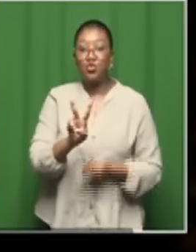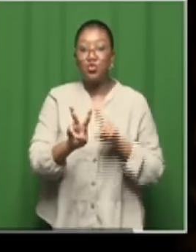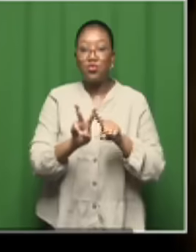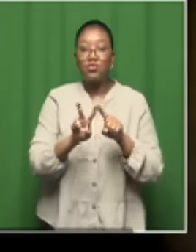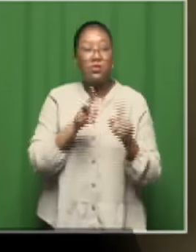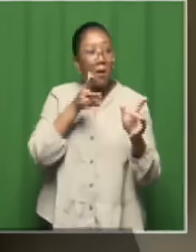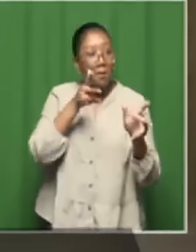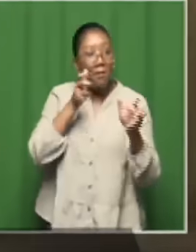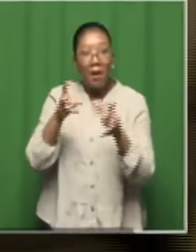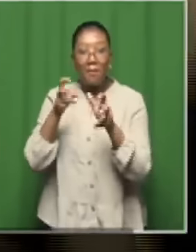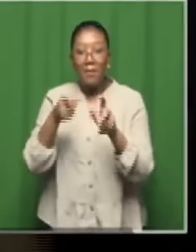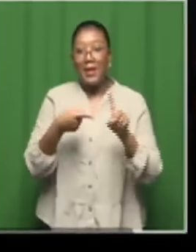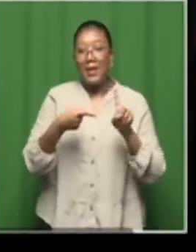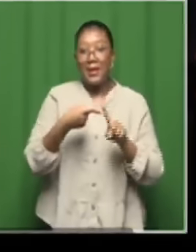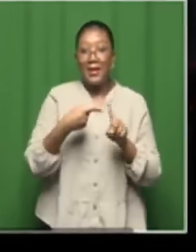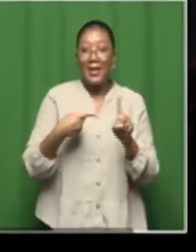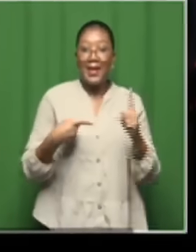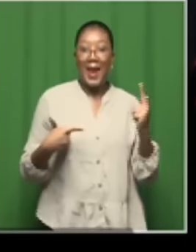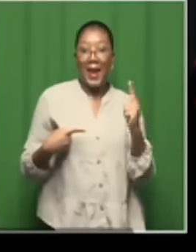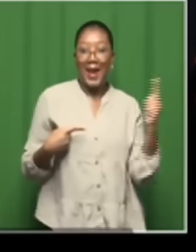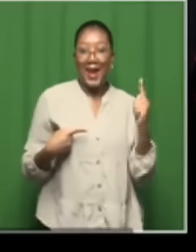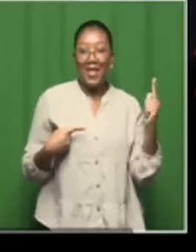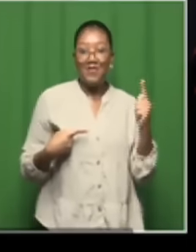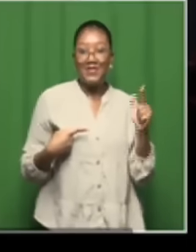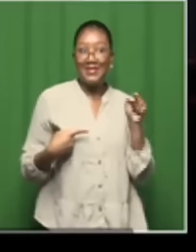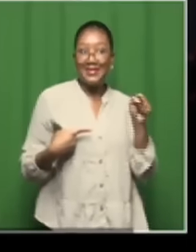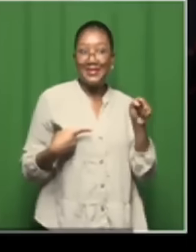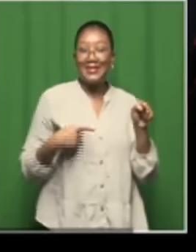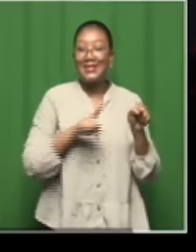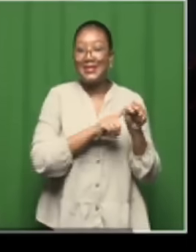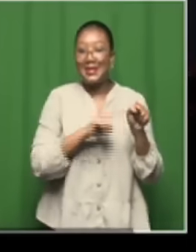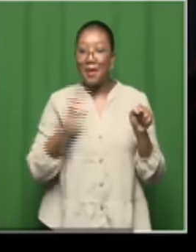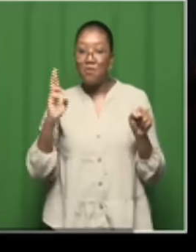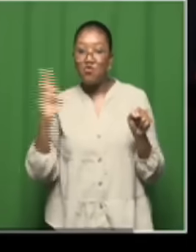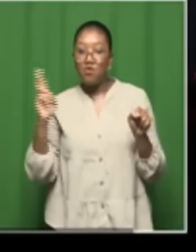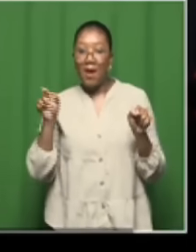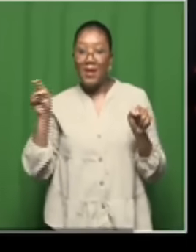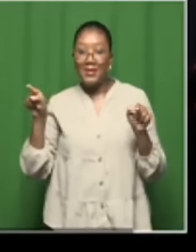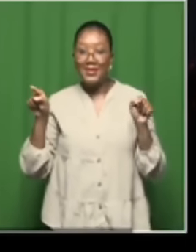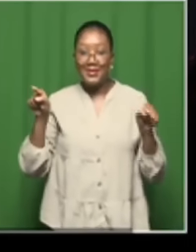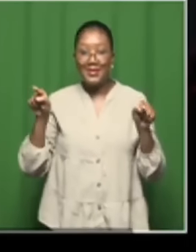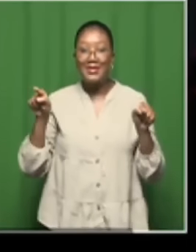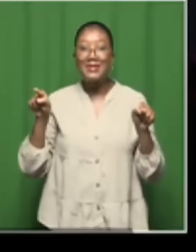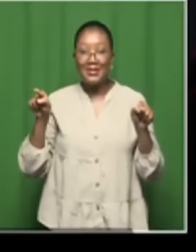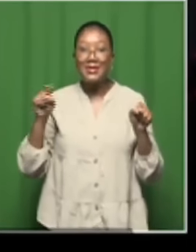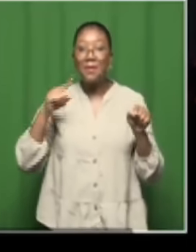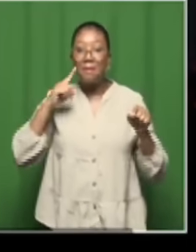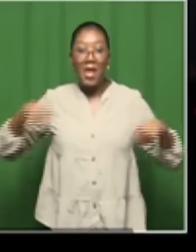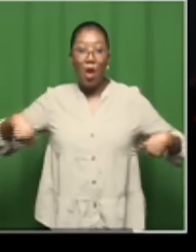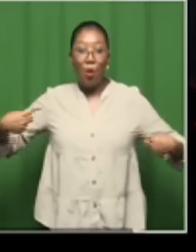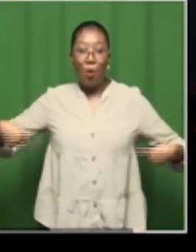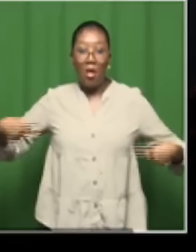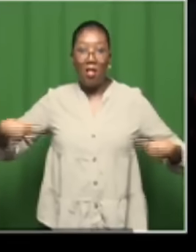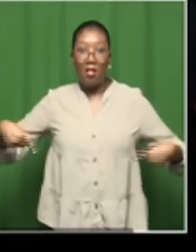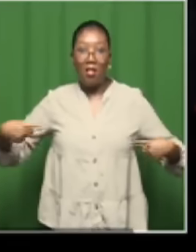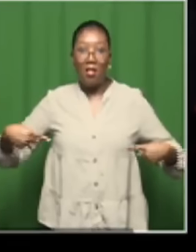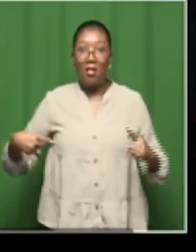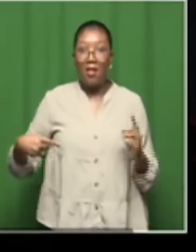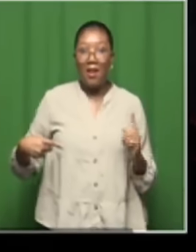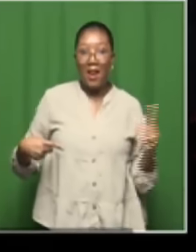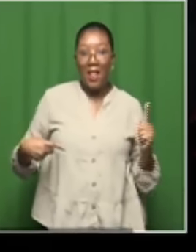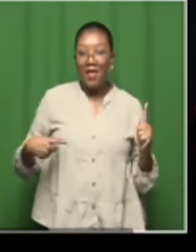the rear left and the rear right non-driving wheels. So those wheels are actually imitating